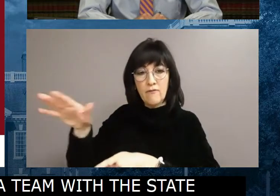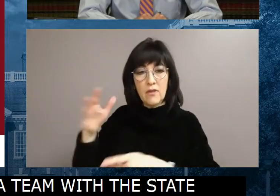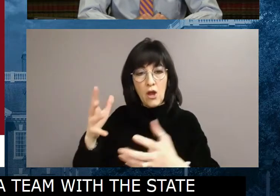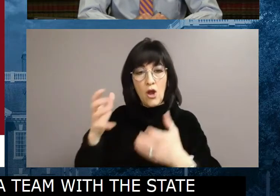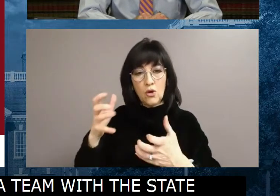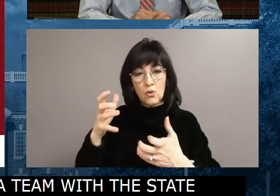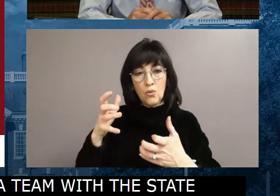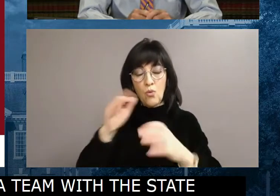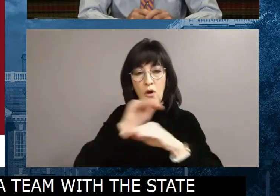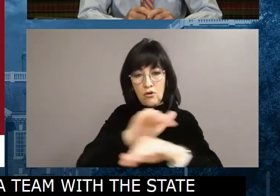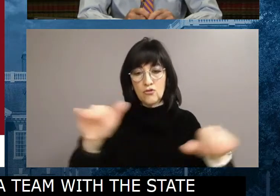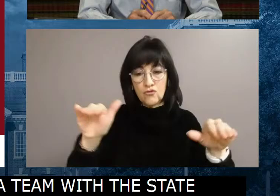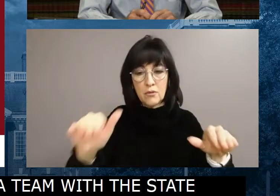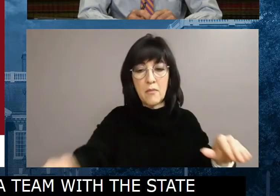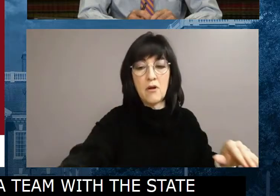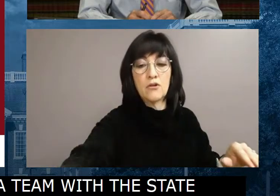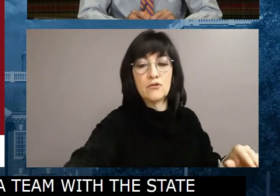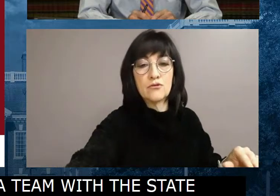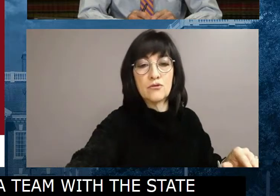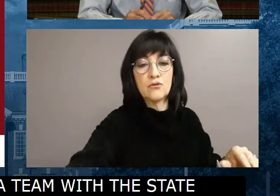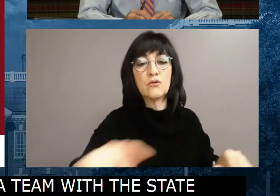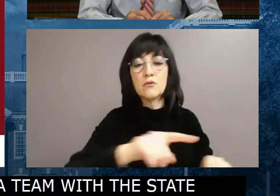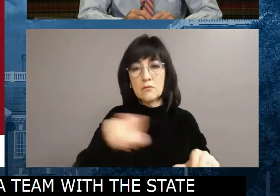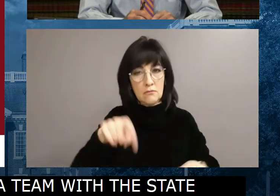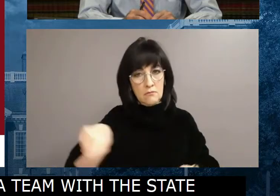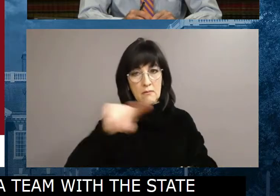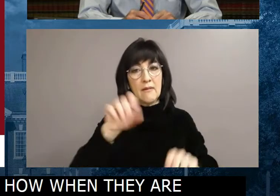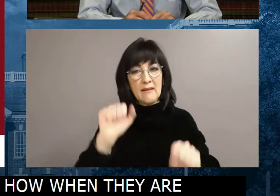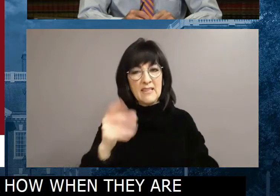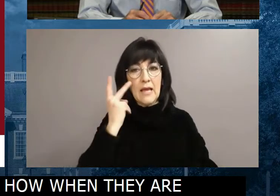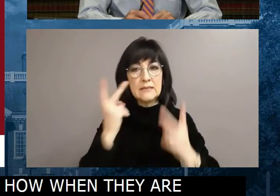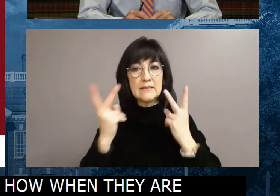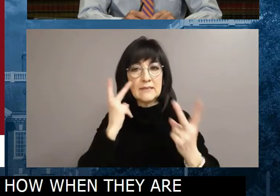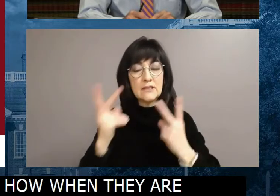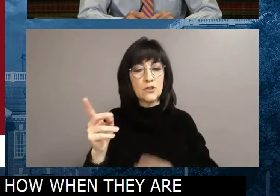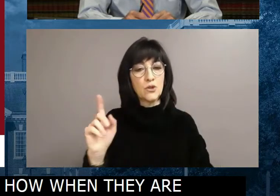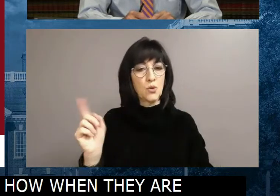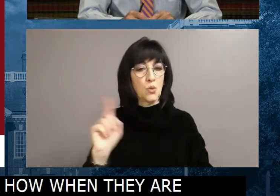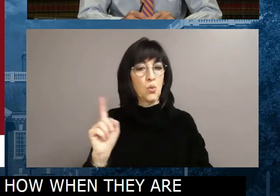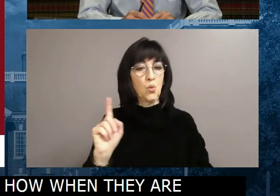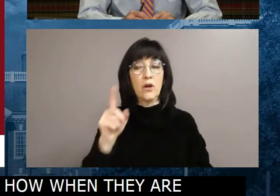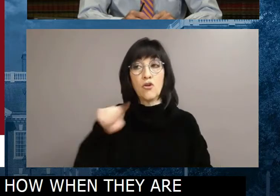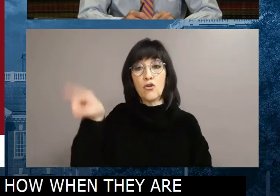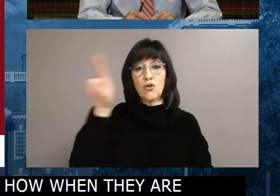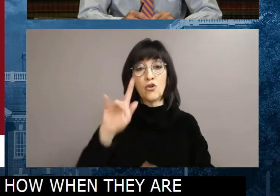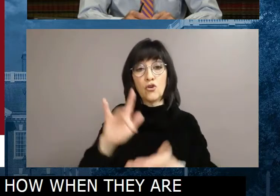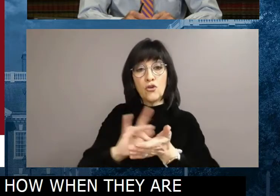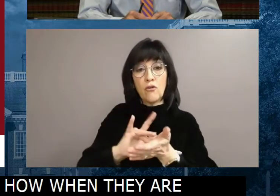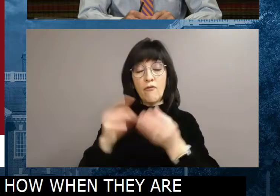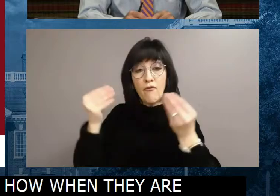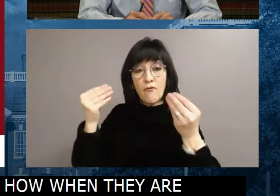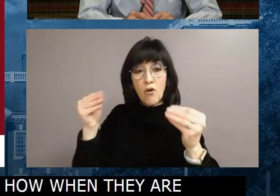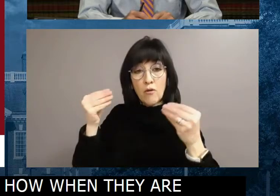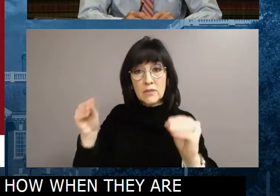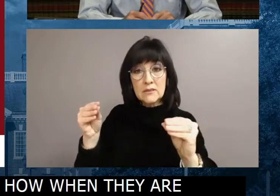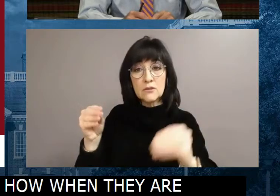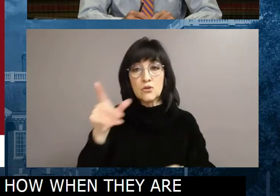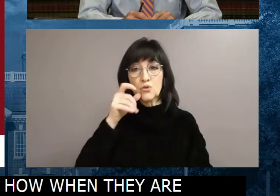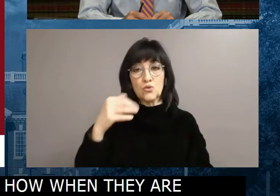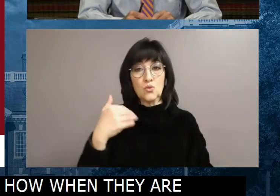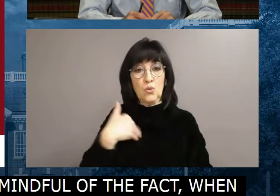if you go onto our website, you can see where pharmacies are that have vaccine